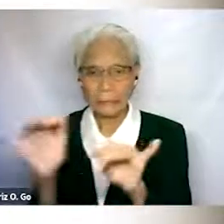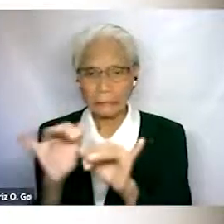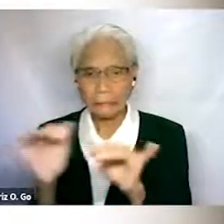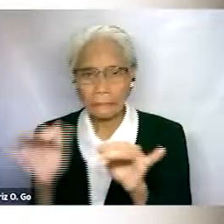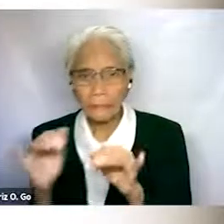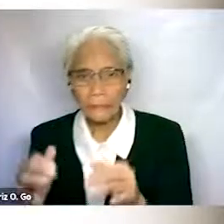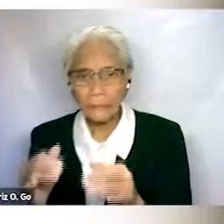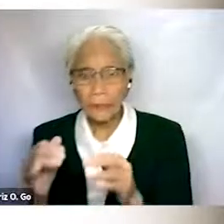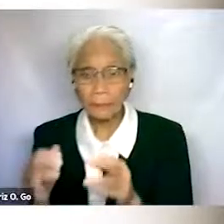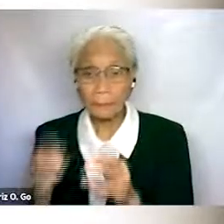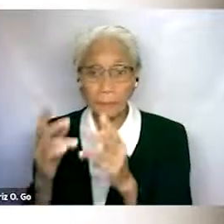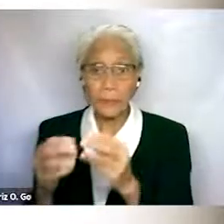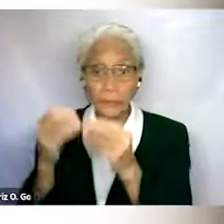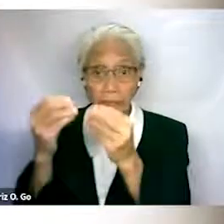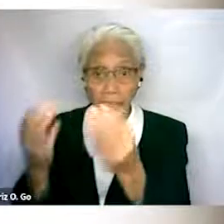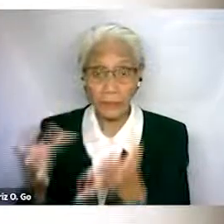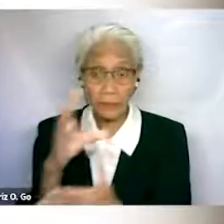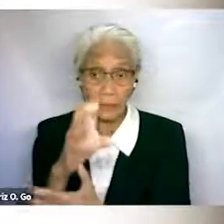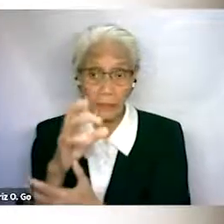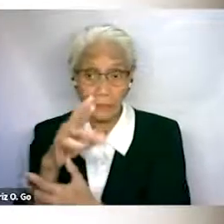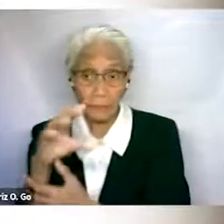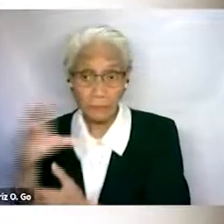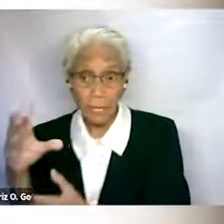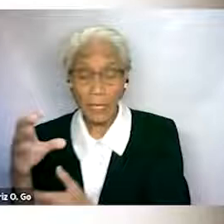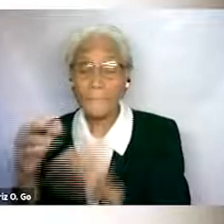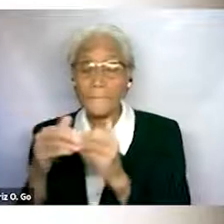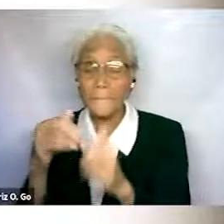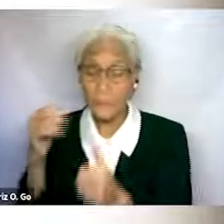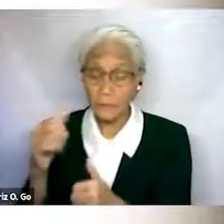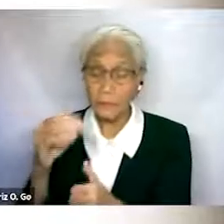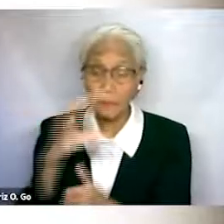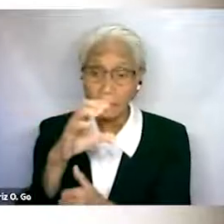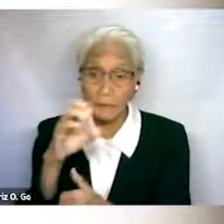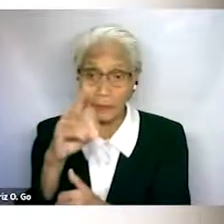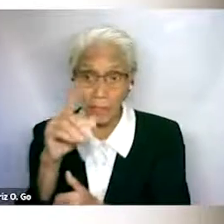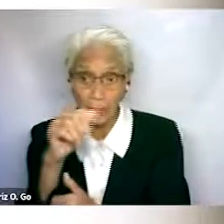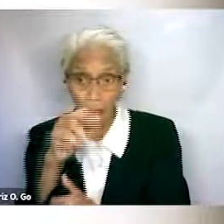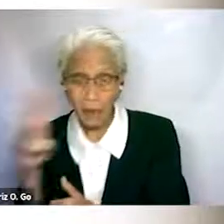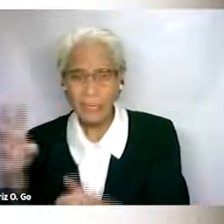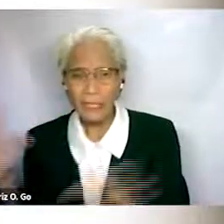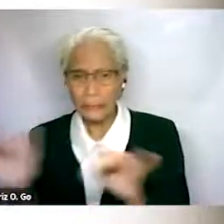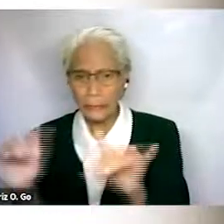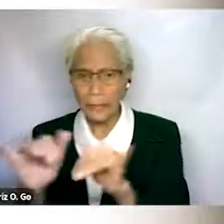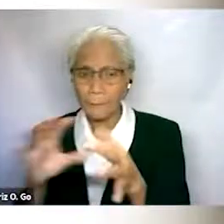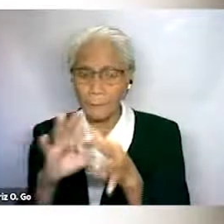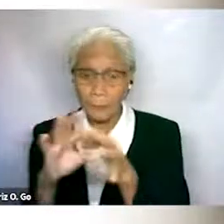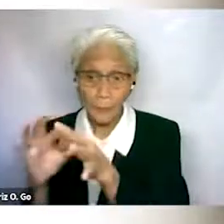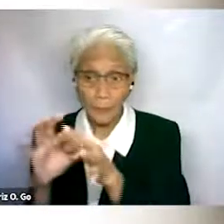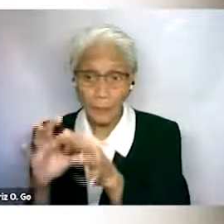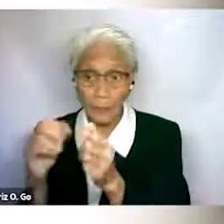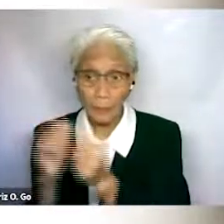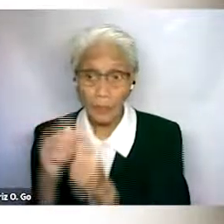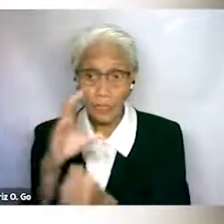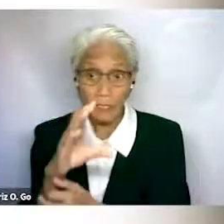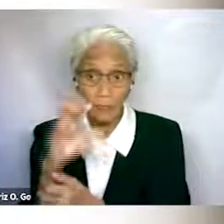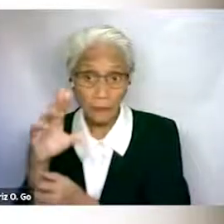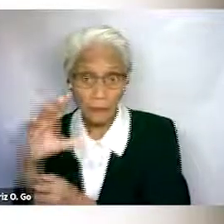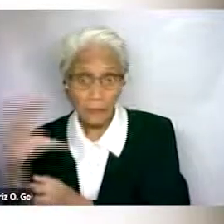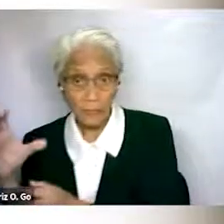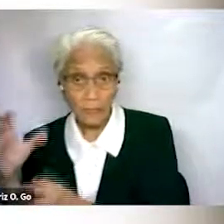have provisions on prostitution. I place them together with probably related articles with the CRC.